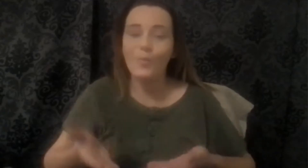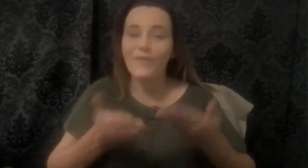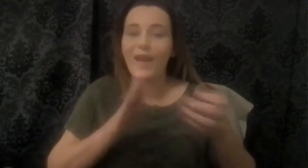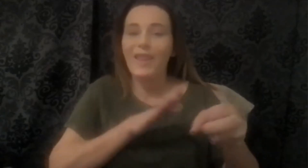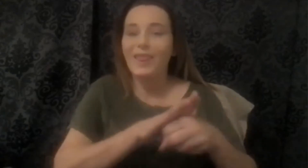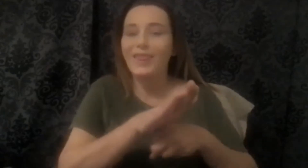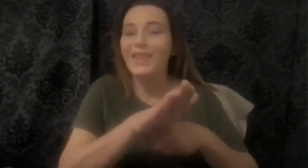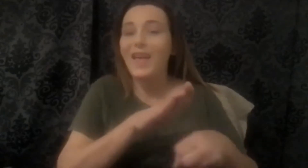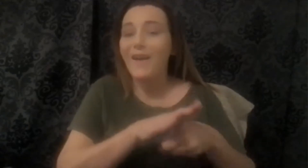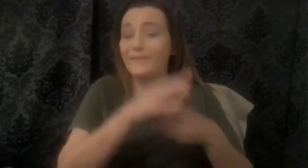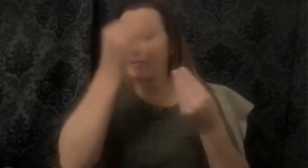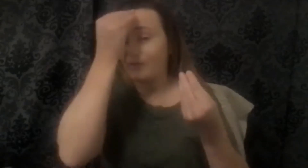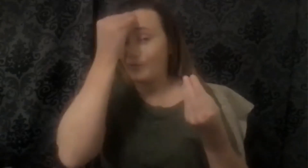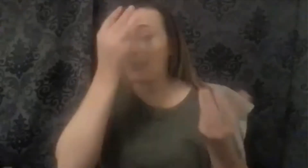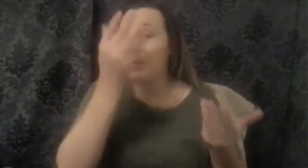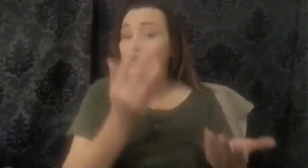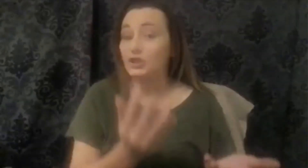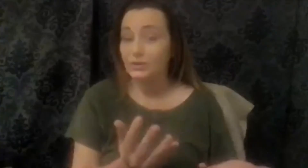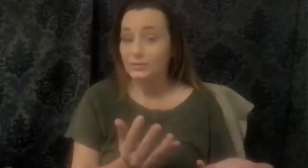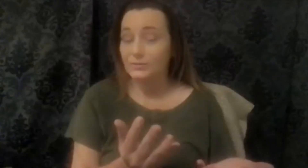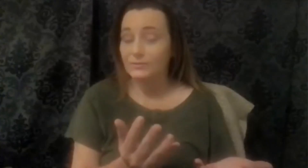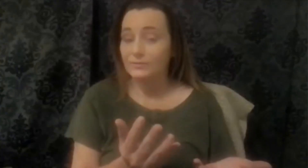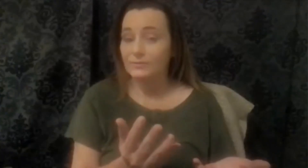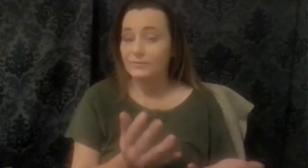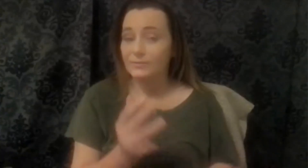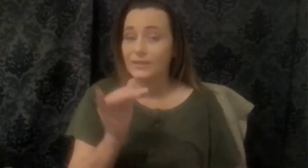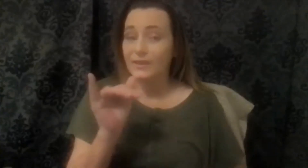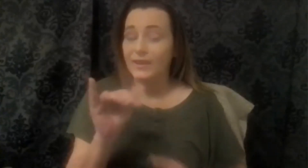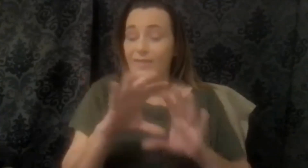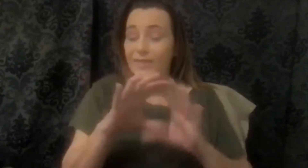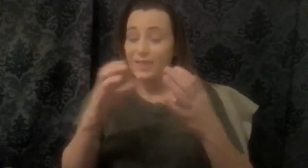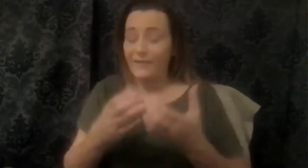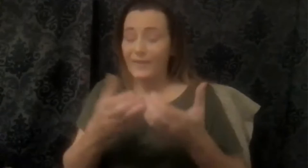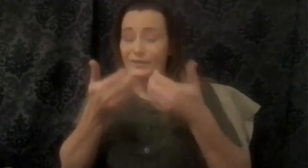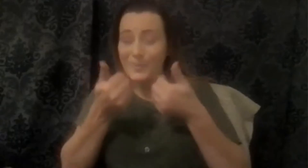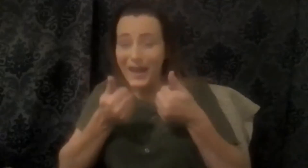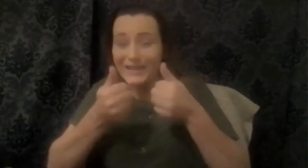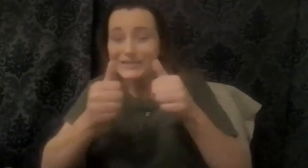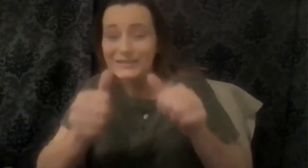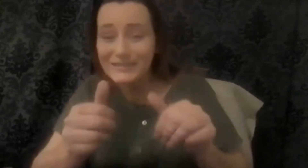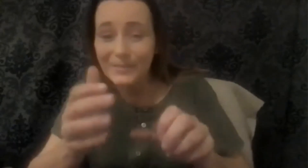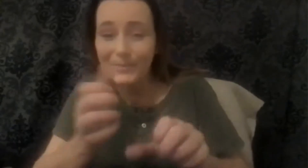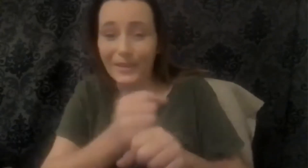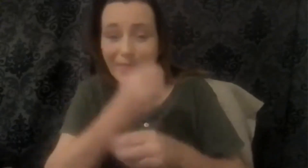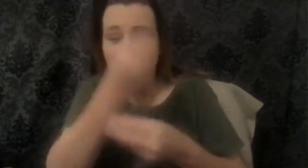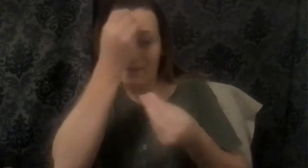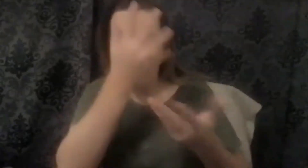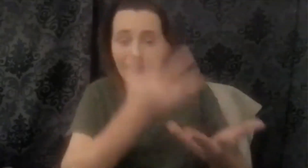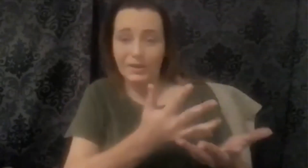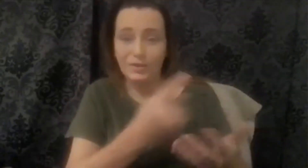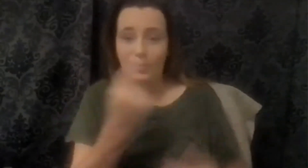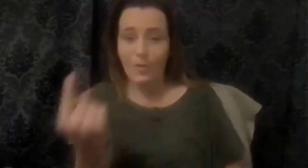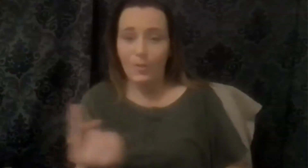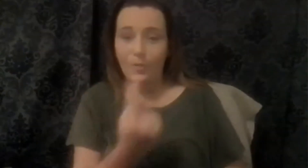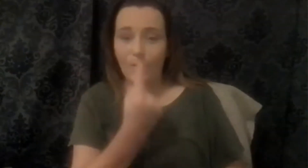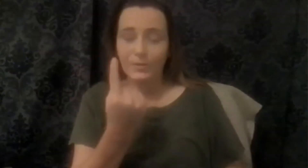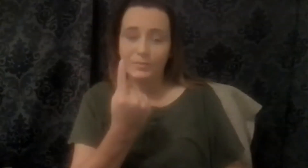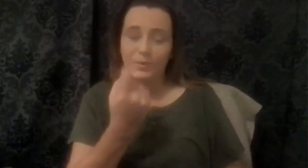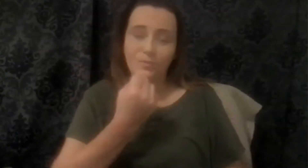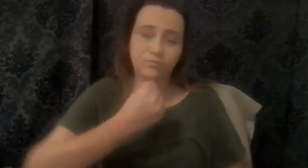information, and that fellowship attempts to get the information have always been